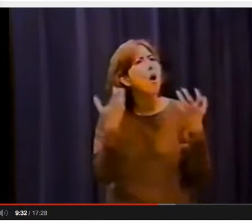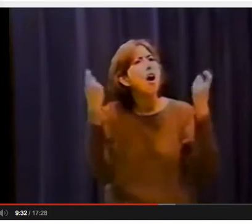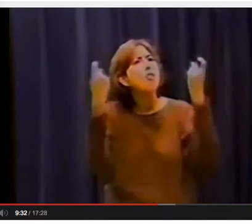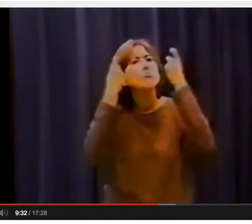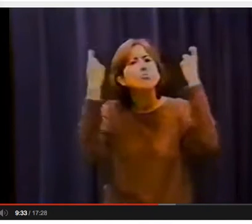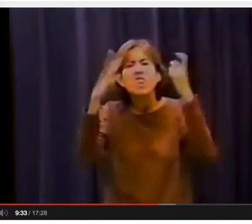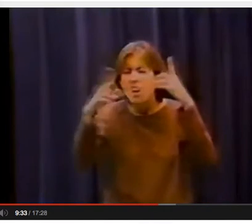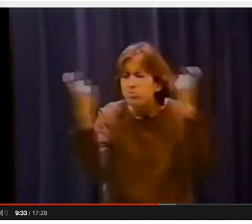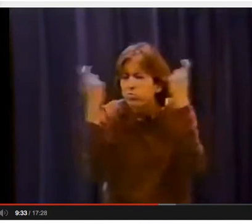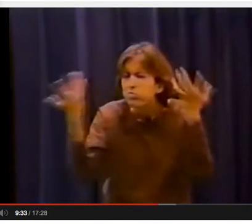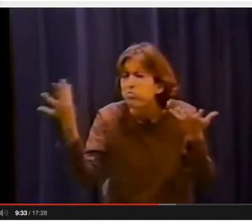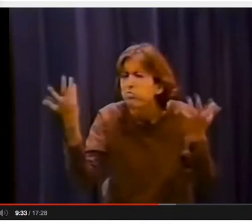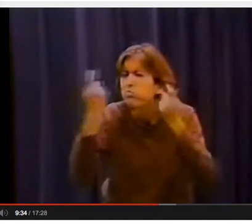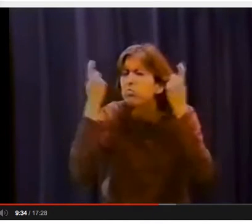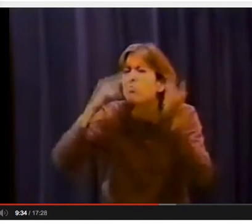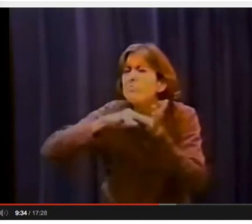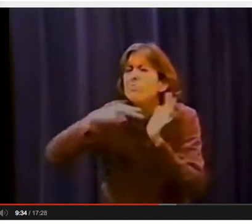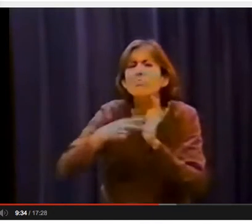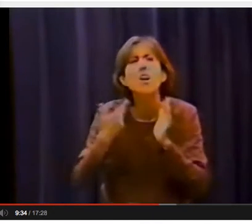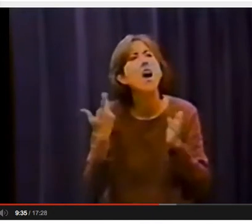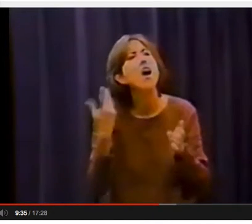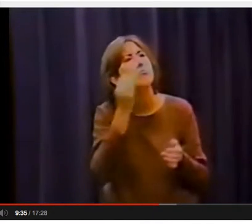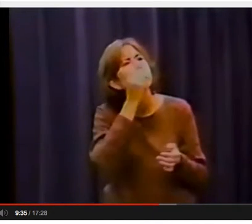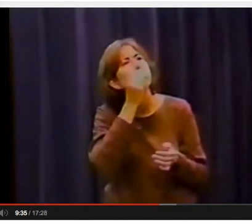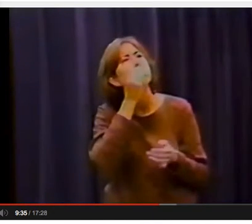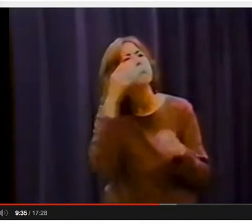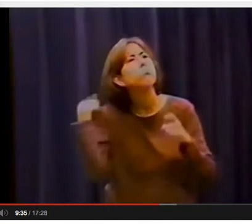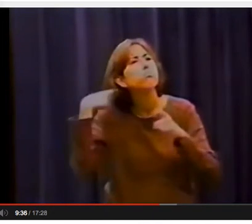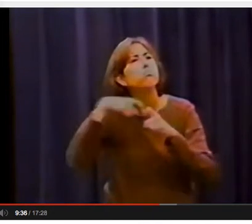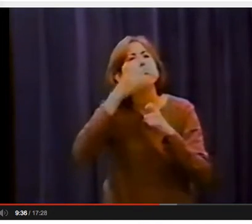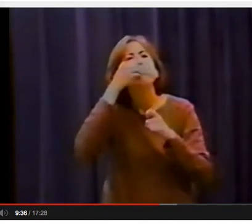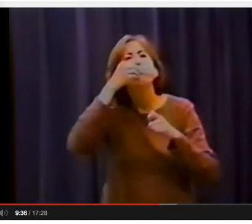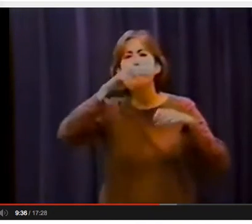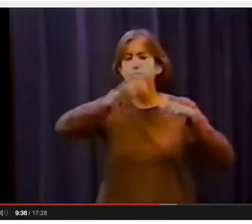they had money for the year, they decided to have a celebration.